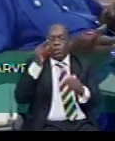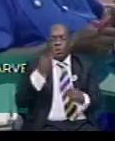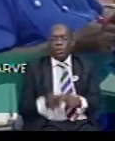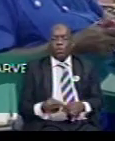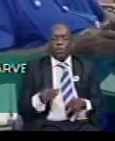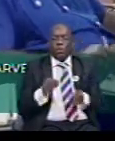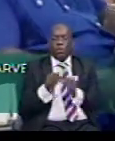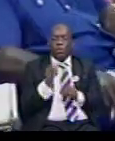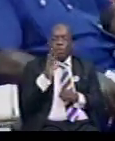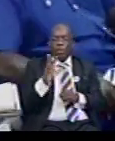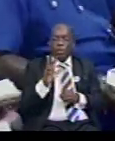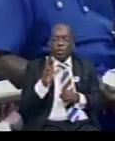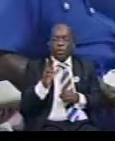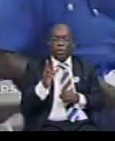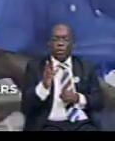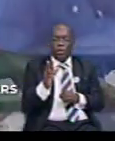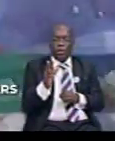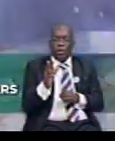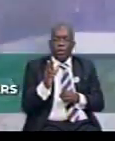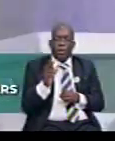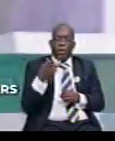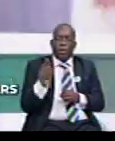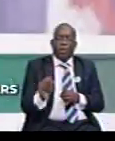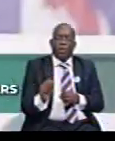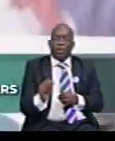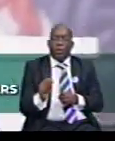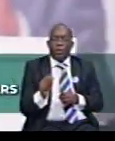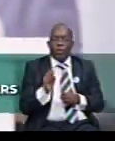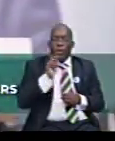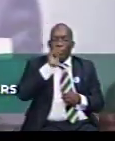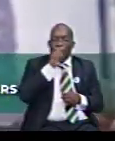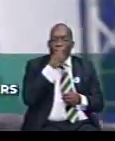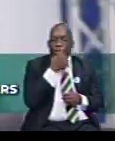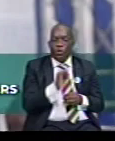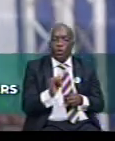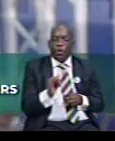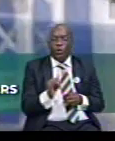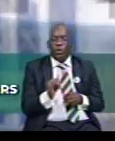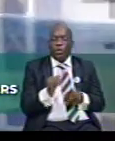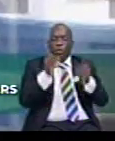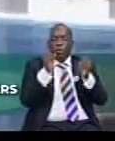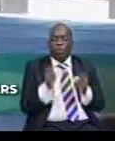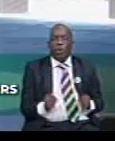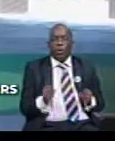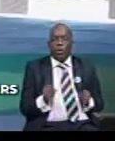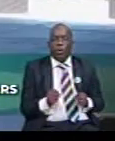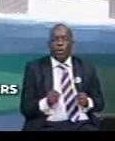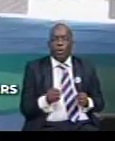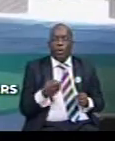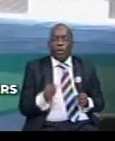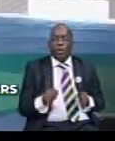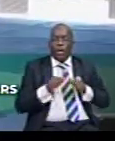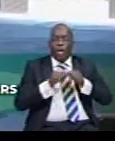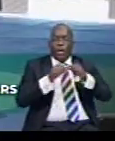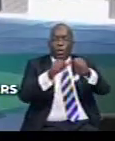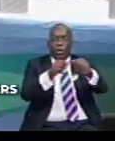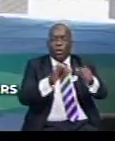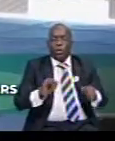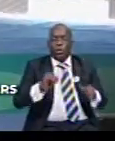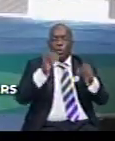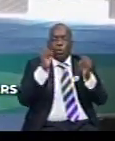Number three is the enduring power. Enduring power for